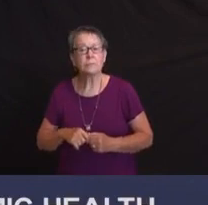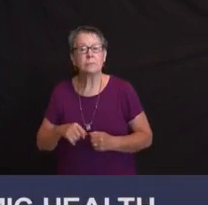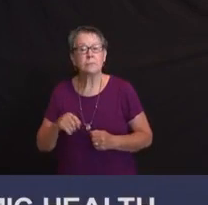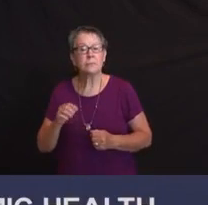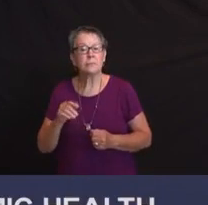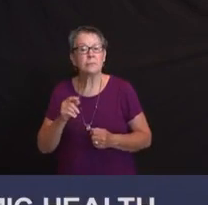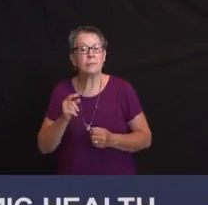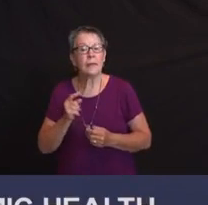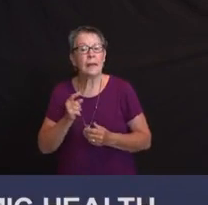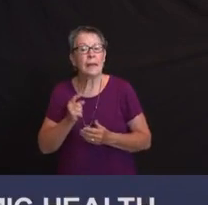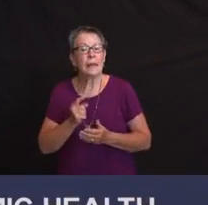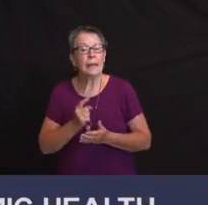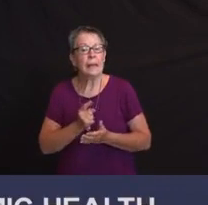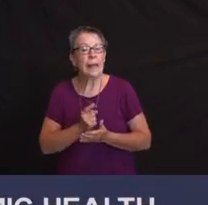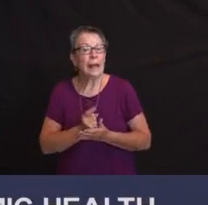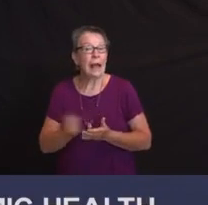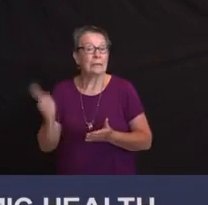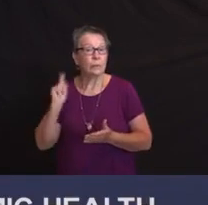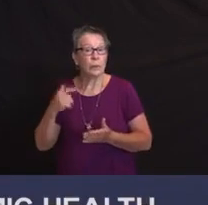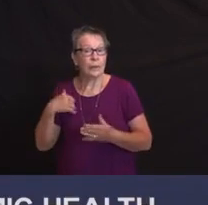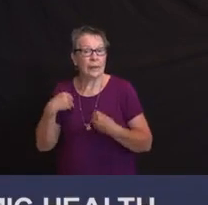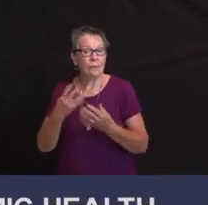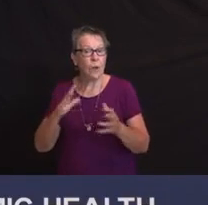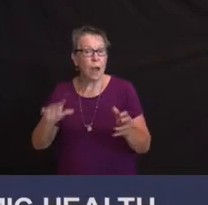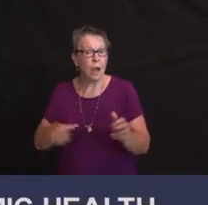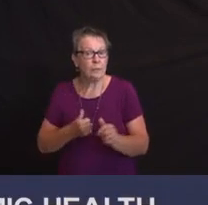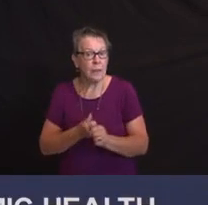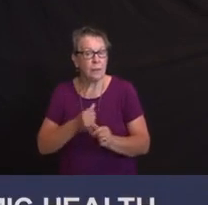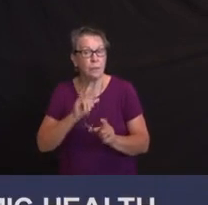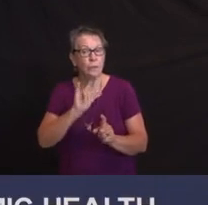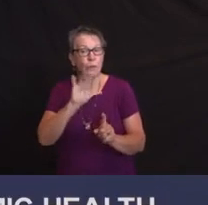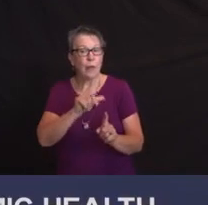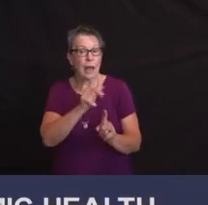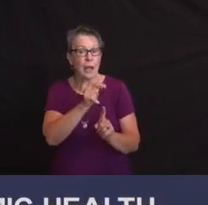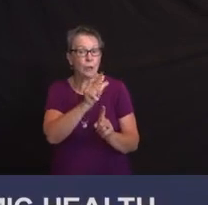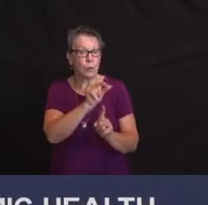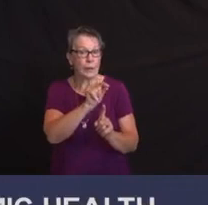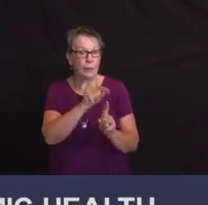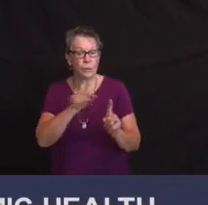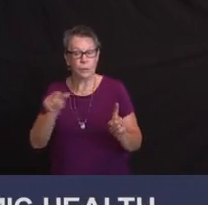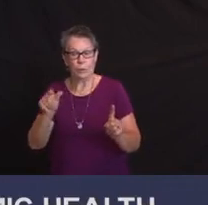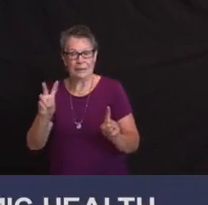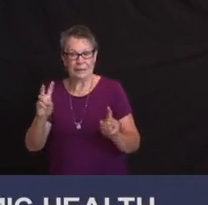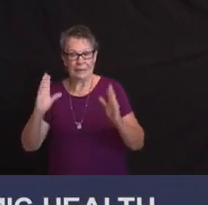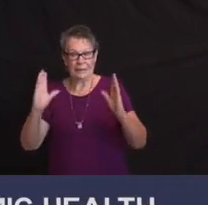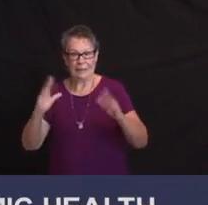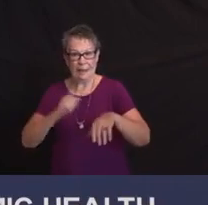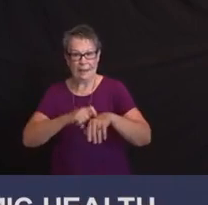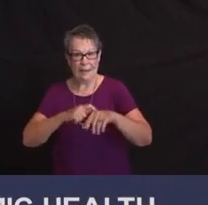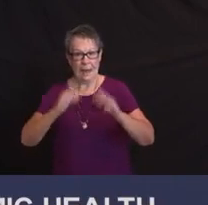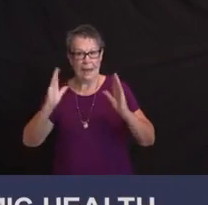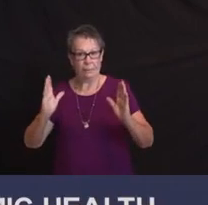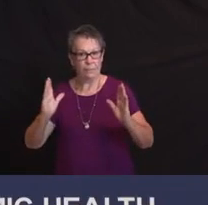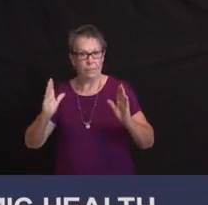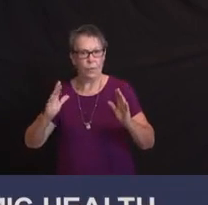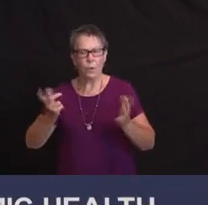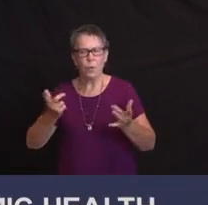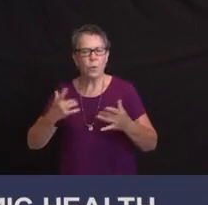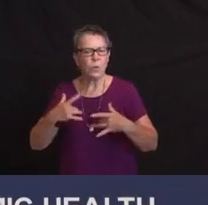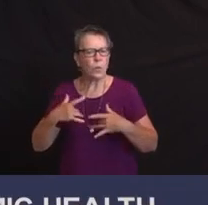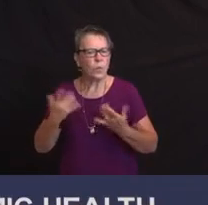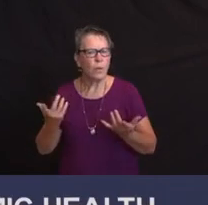was going to ask the Commissioner, I don't know if you have for the last couple of weeks, but what kind of a trend are we seeing? You know, the hospitalizations were